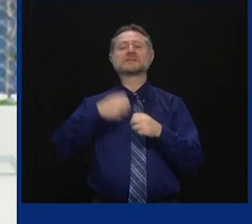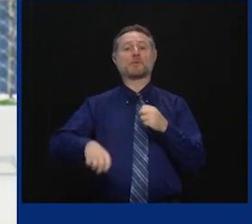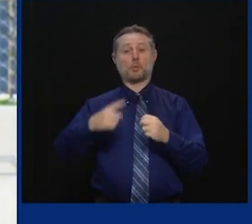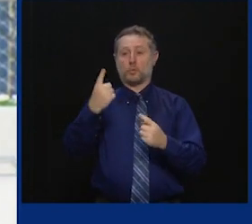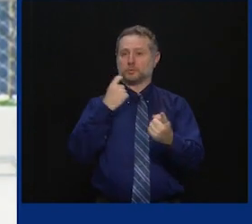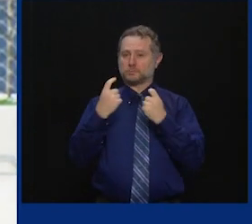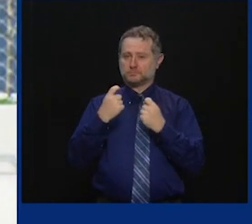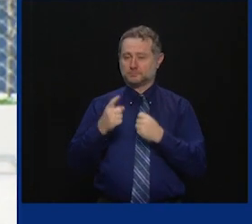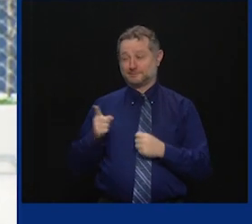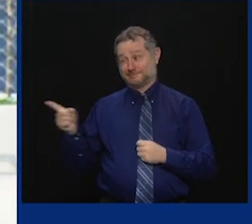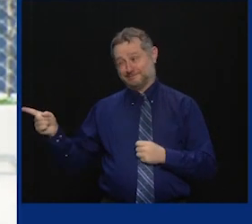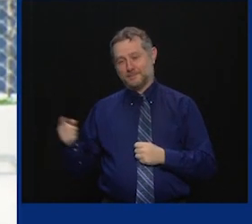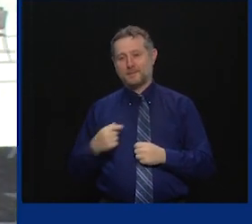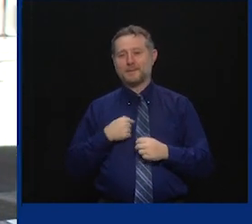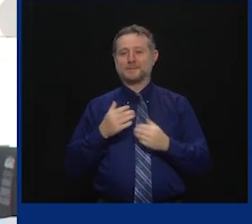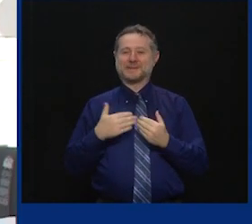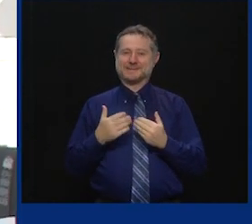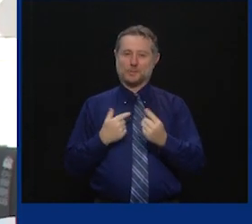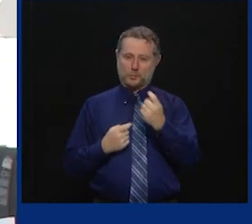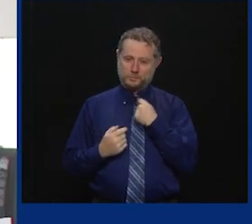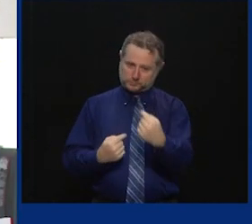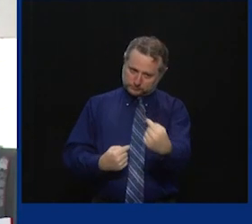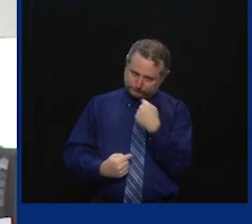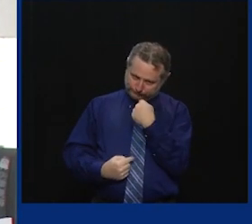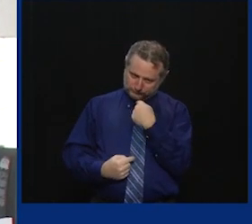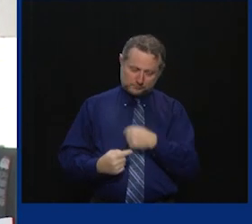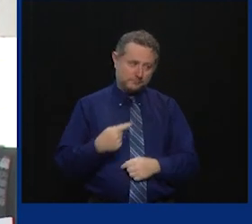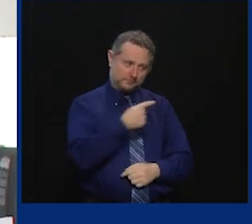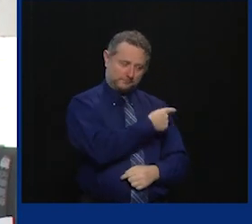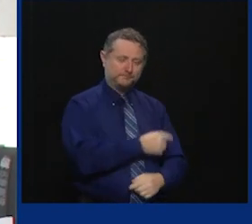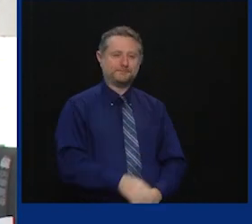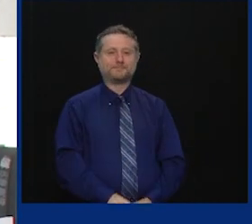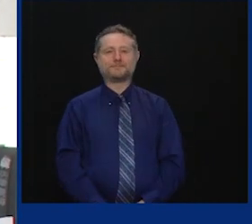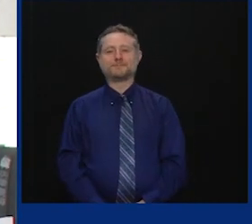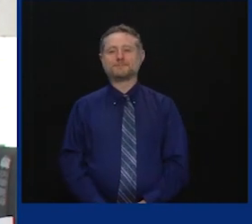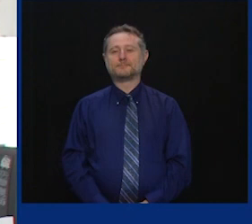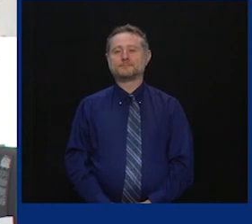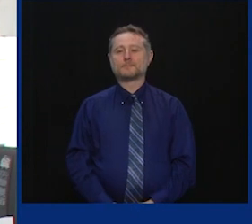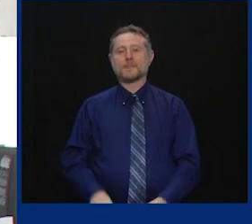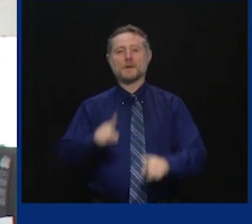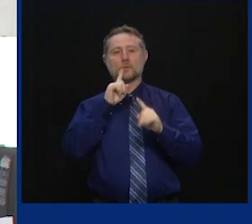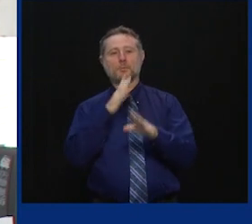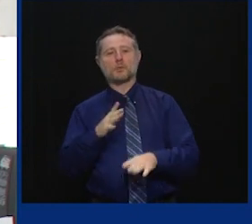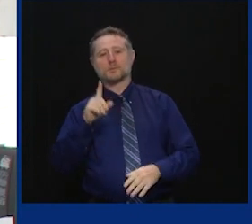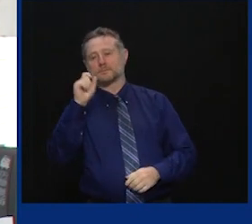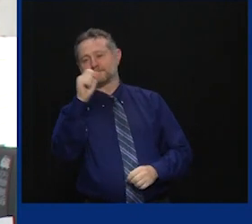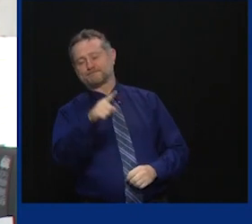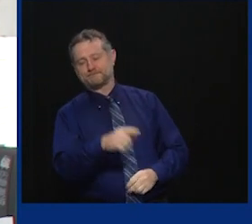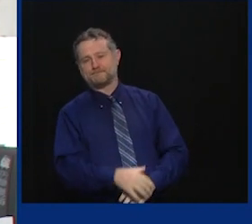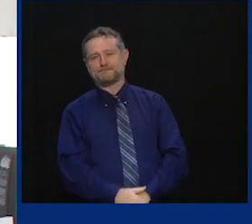you for cooperating. Zach. Governor, I just want to ask you a little bit about the Environmental Bond Act and adding to it. Is that just